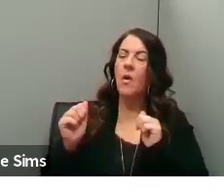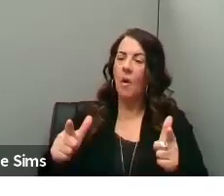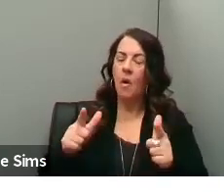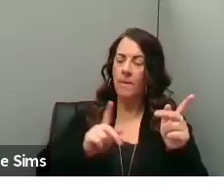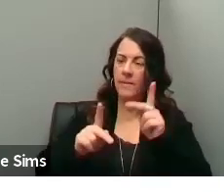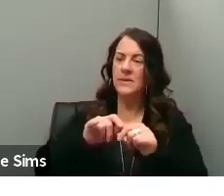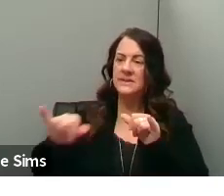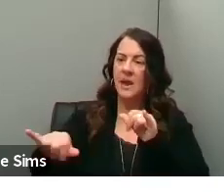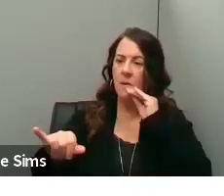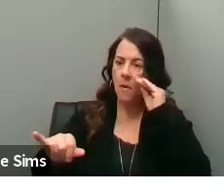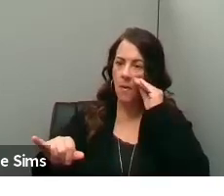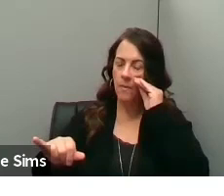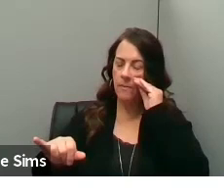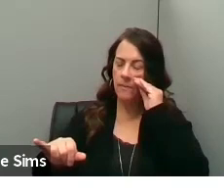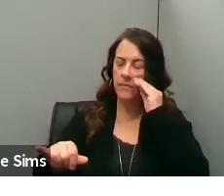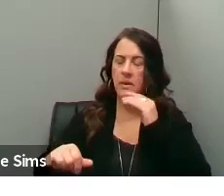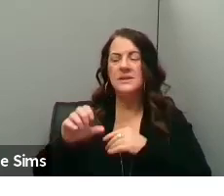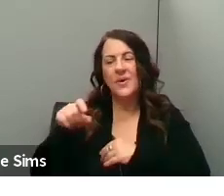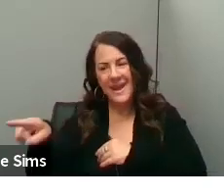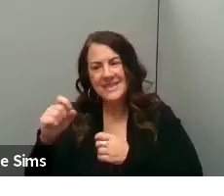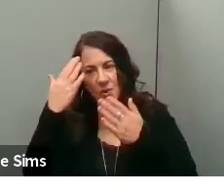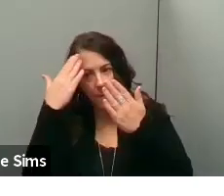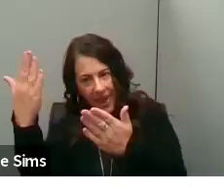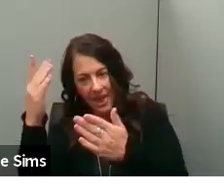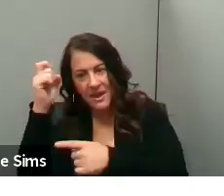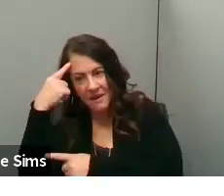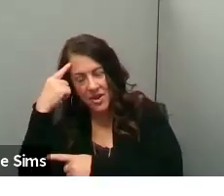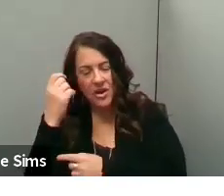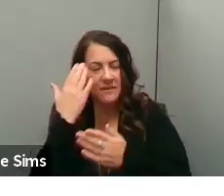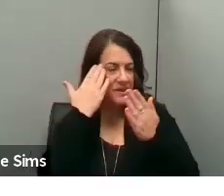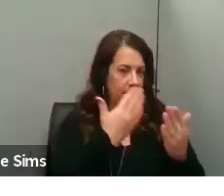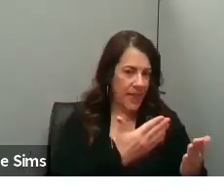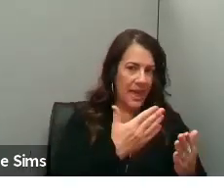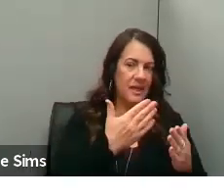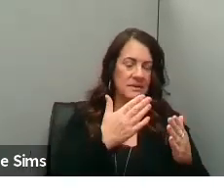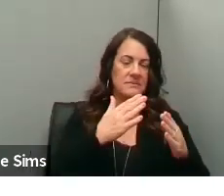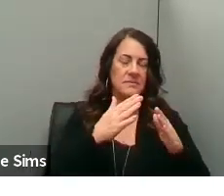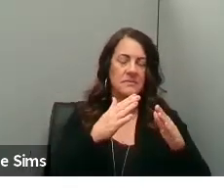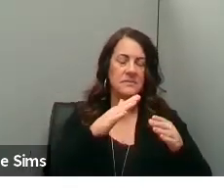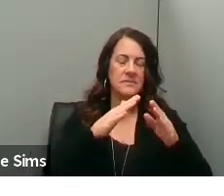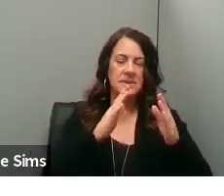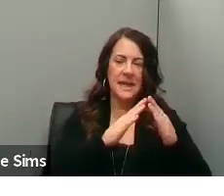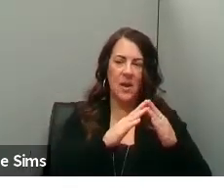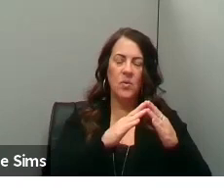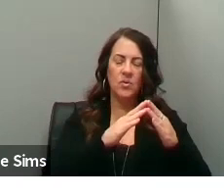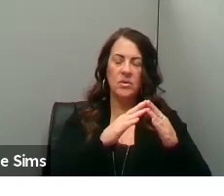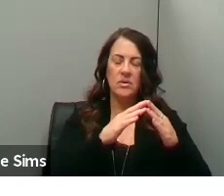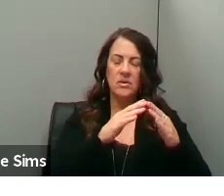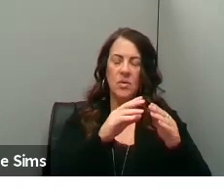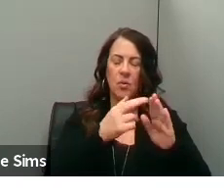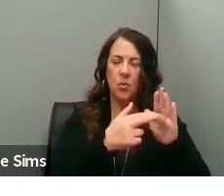well. It's also important to note that Andres is considered high risk for severe illness from